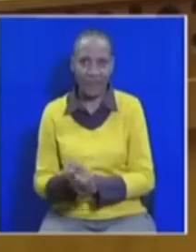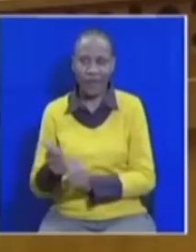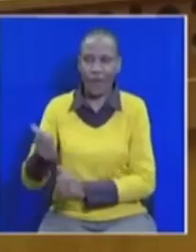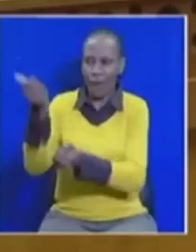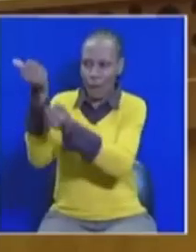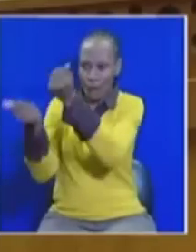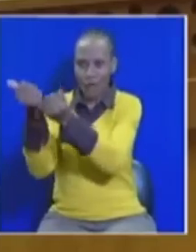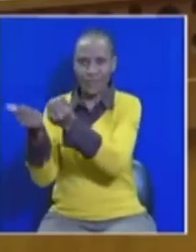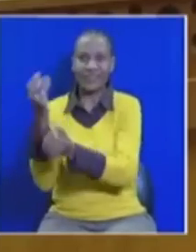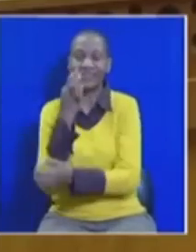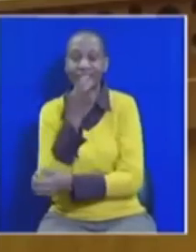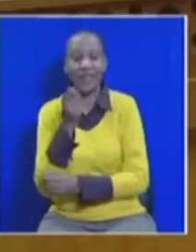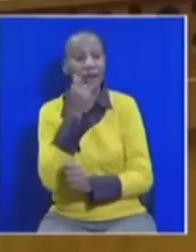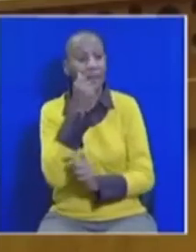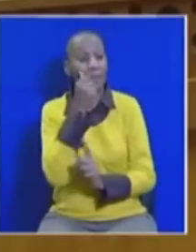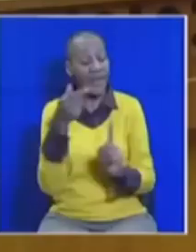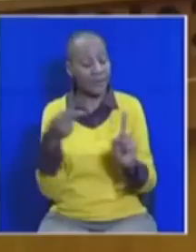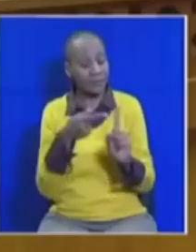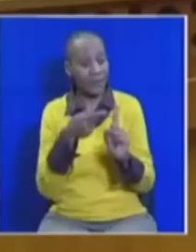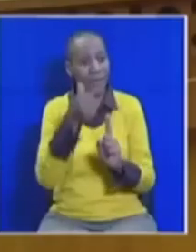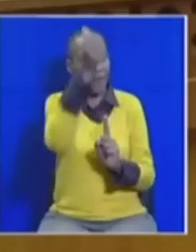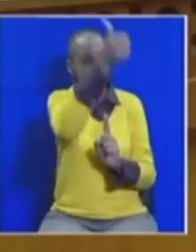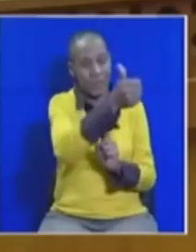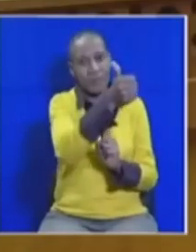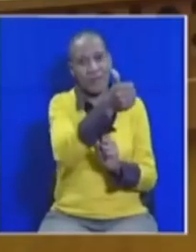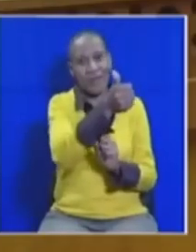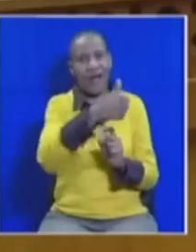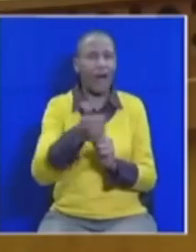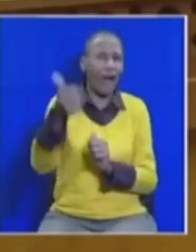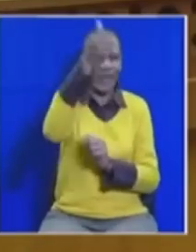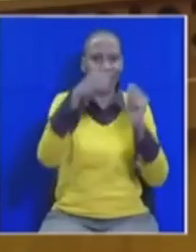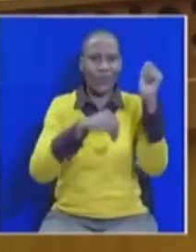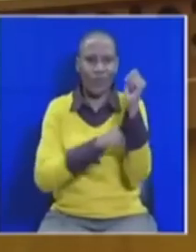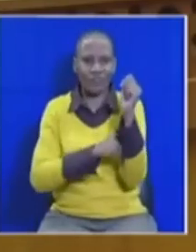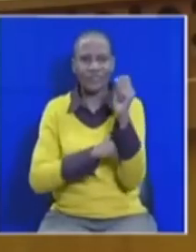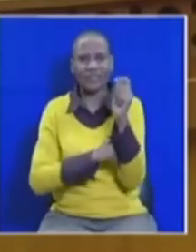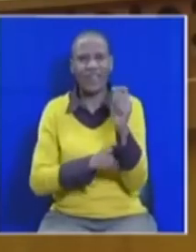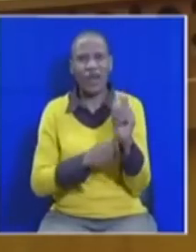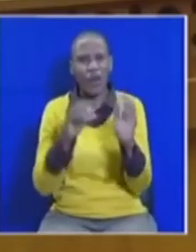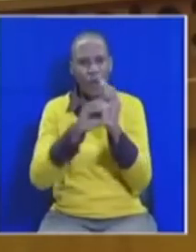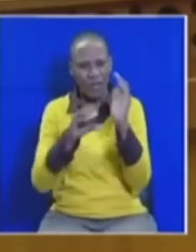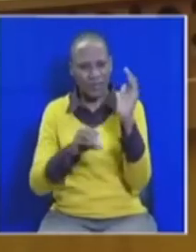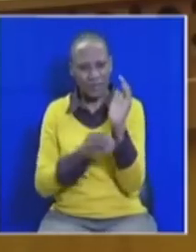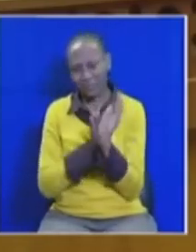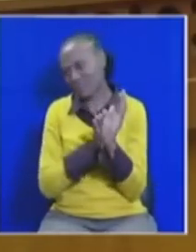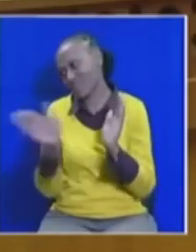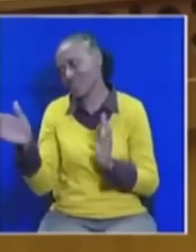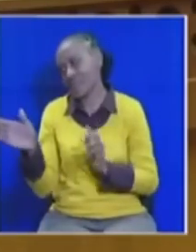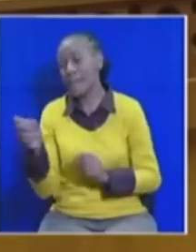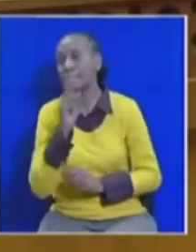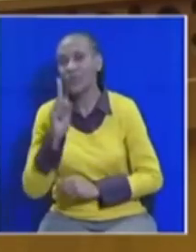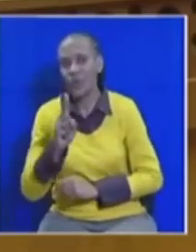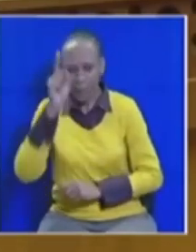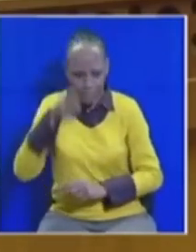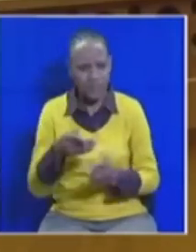ruled that the man occupying the highest office violated the Constitution, it should have been the end of